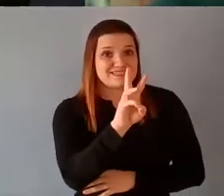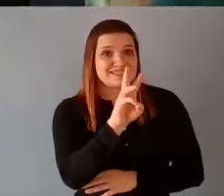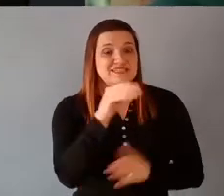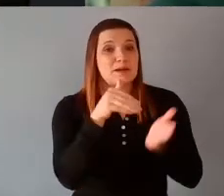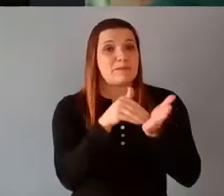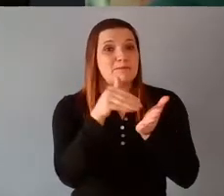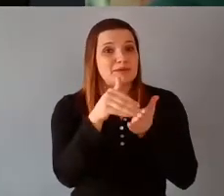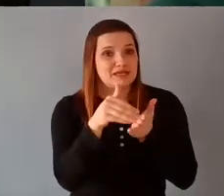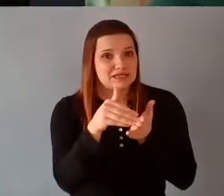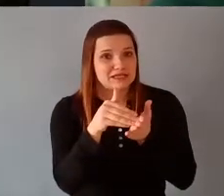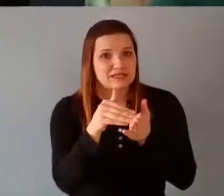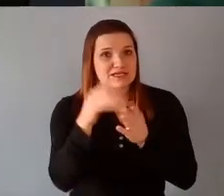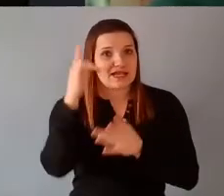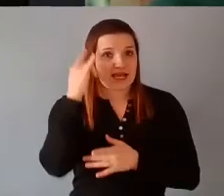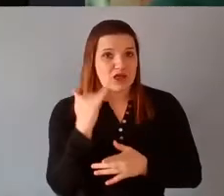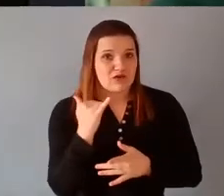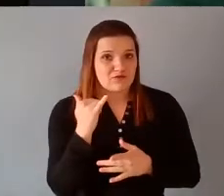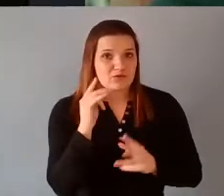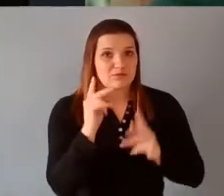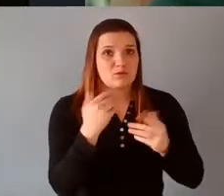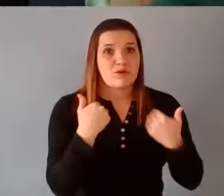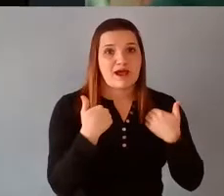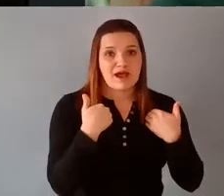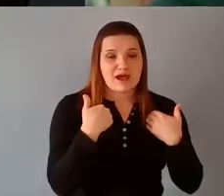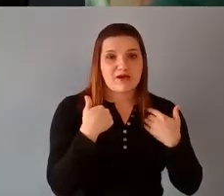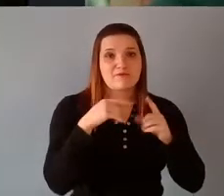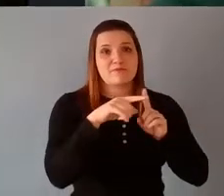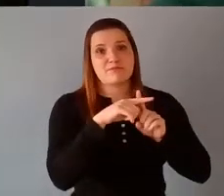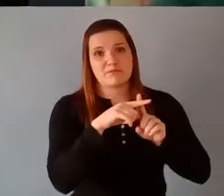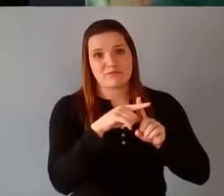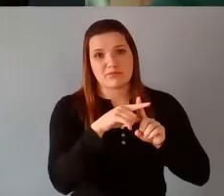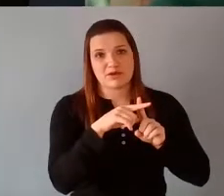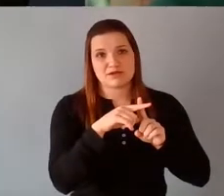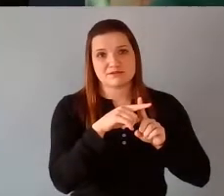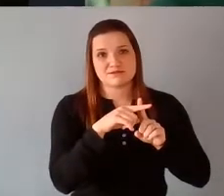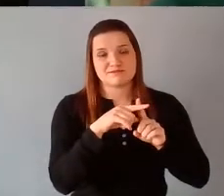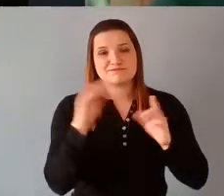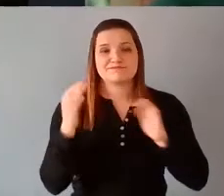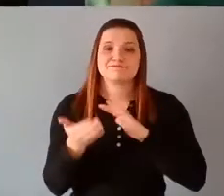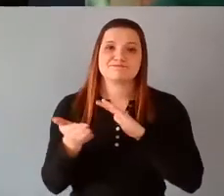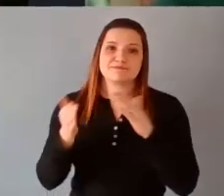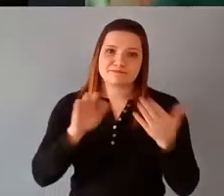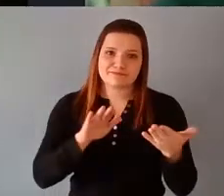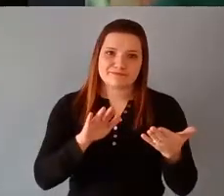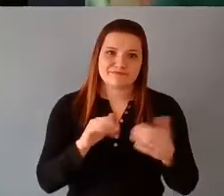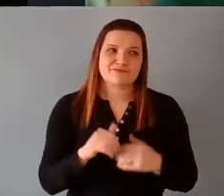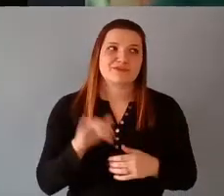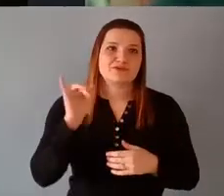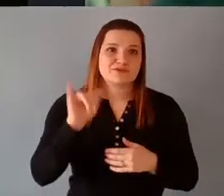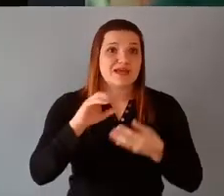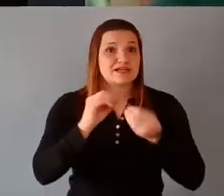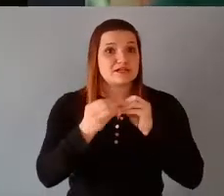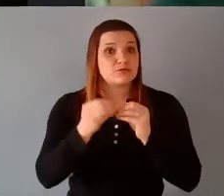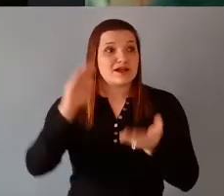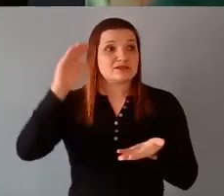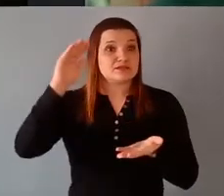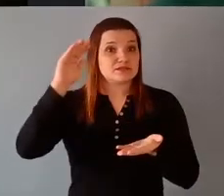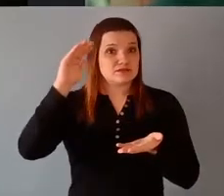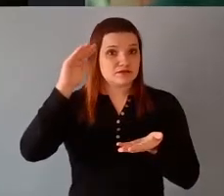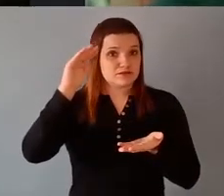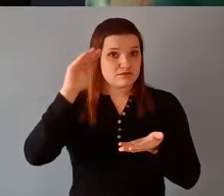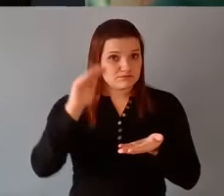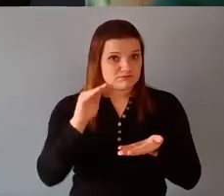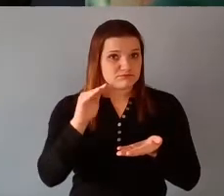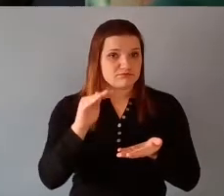that contracted the virus died from the virus. So that number has come down. So the